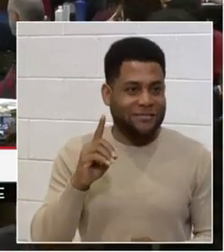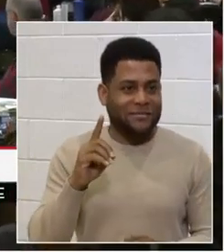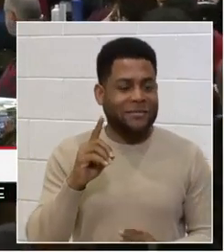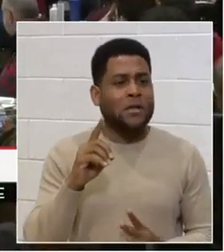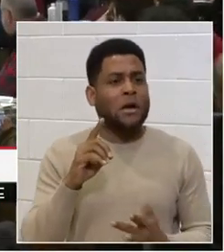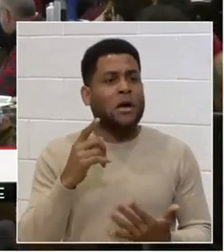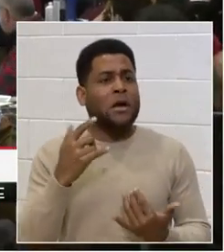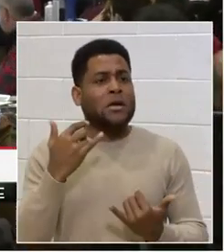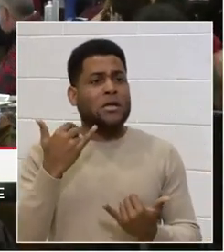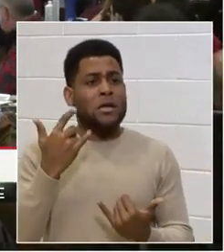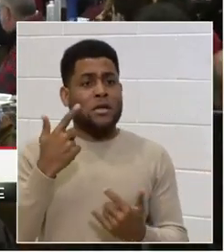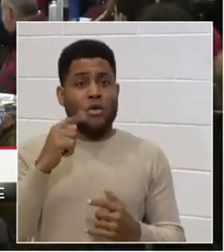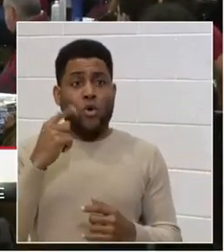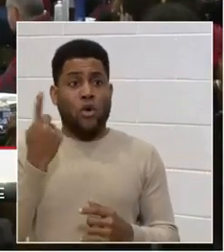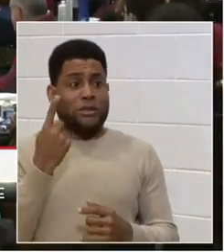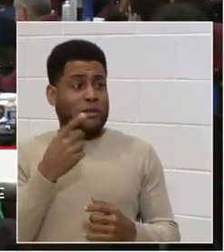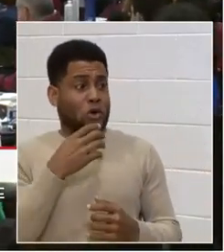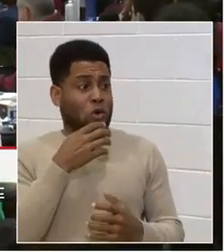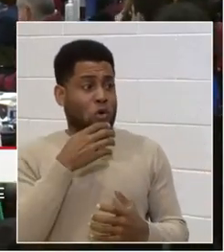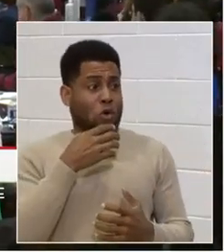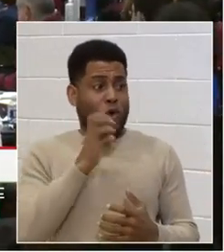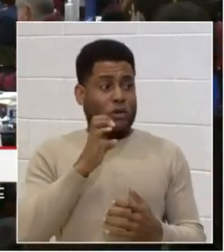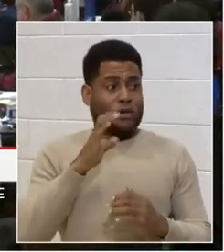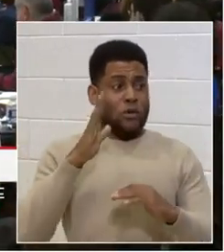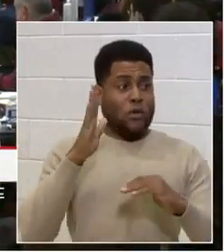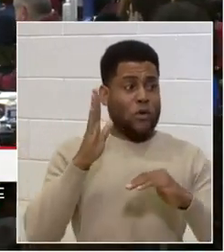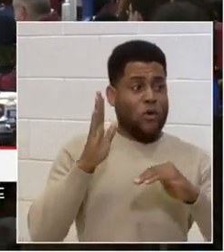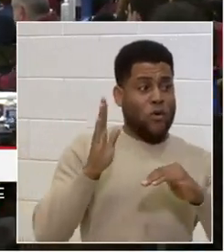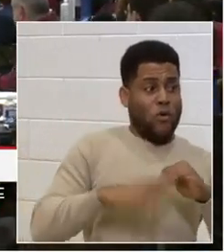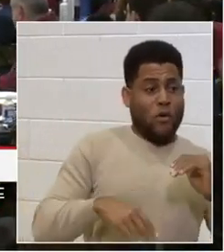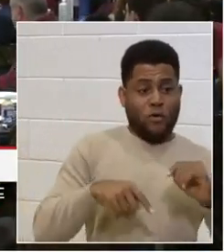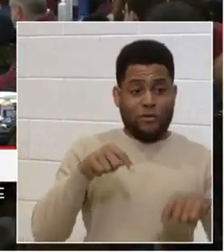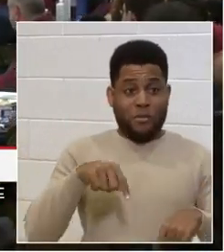is my pitch. So we're